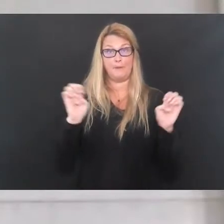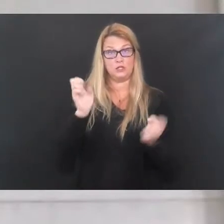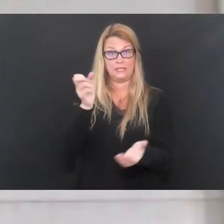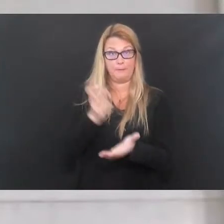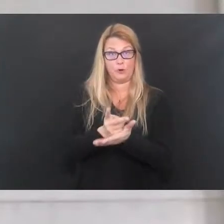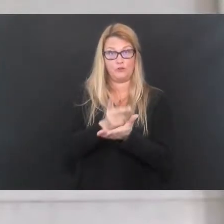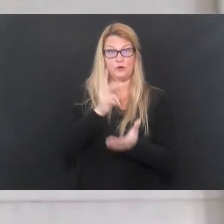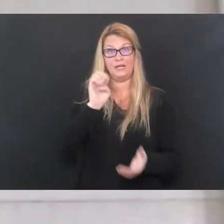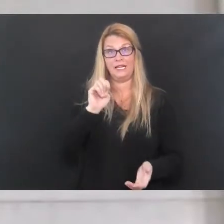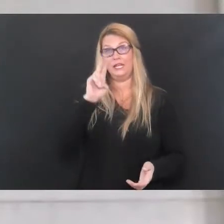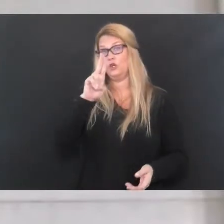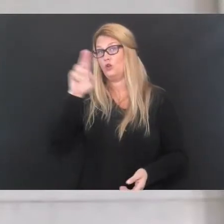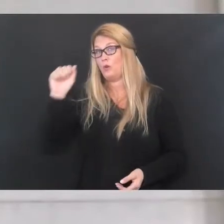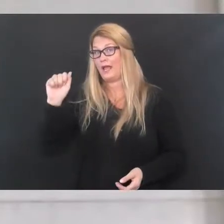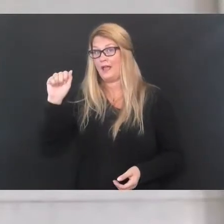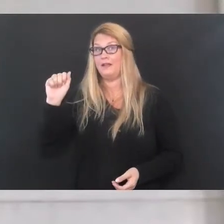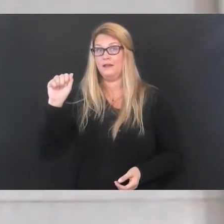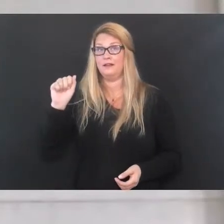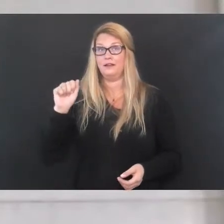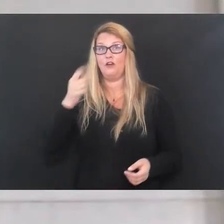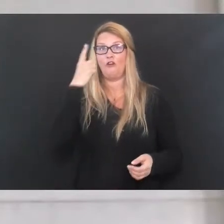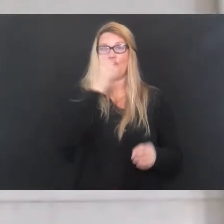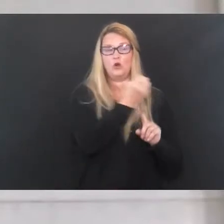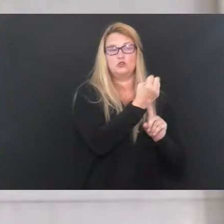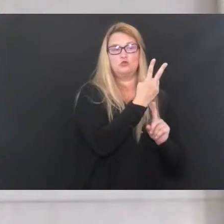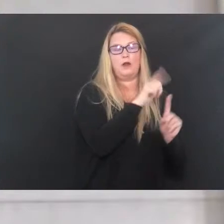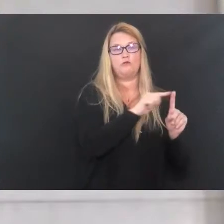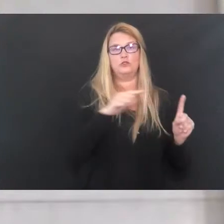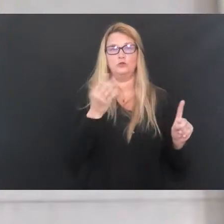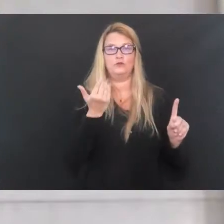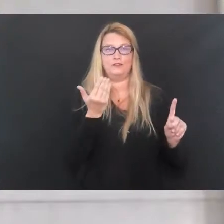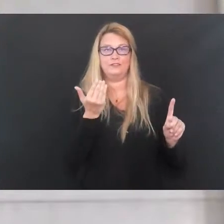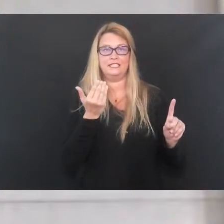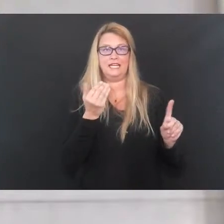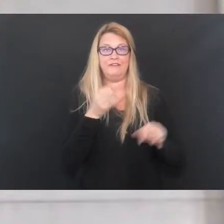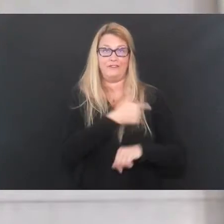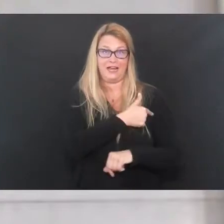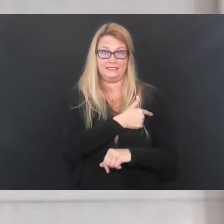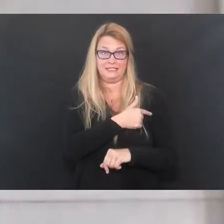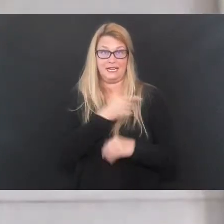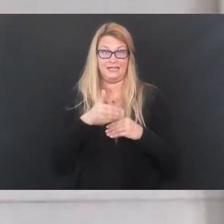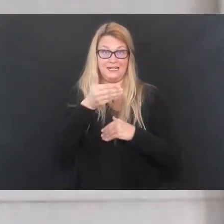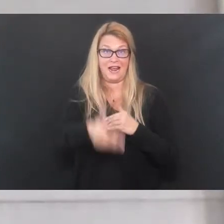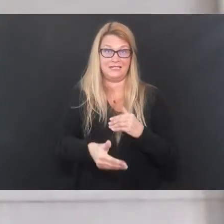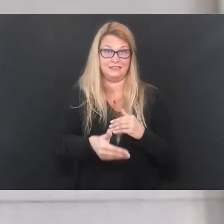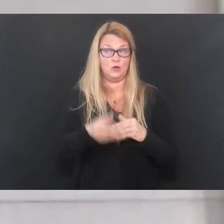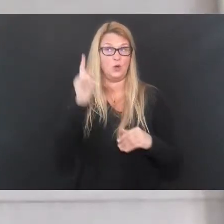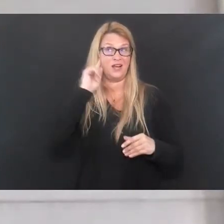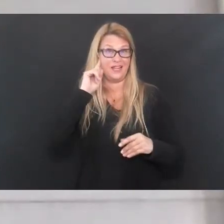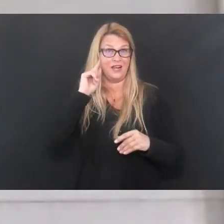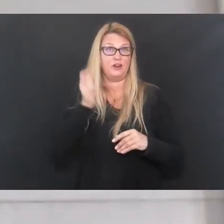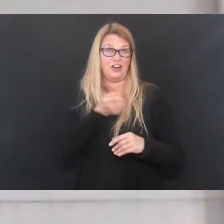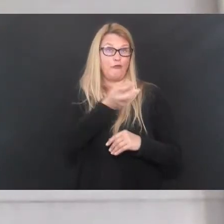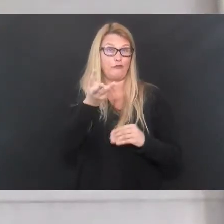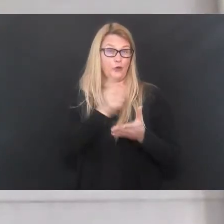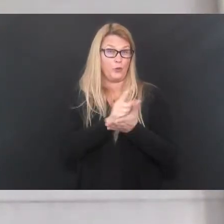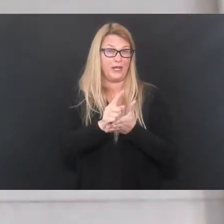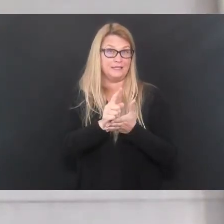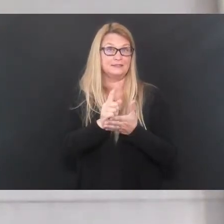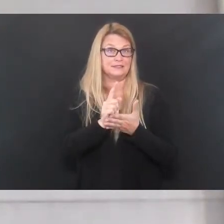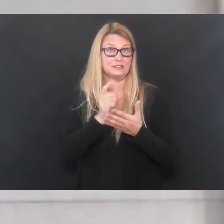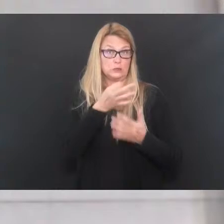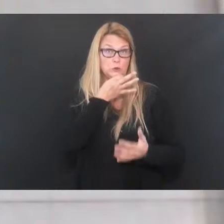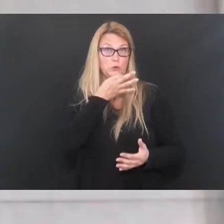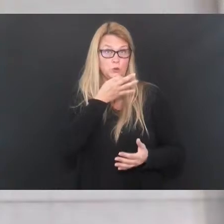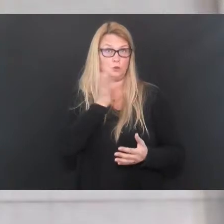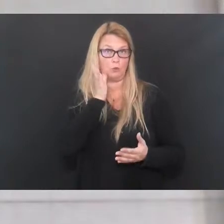or the EUA that they call it, to get the 12 to 15-year-olds vaccinated. So we'll hopefully hear from them soon in the next few weeks, but we are getting the